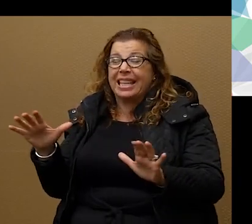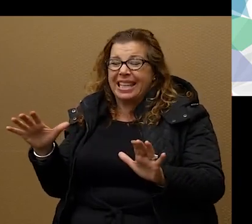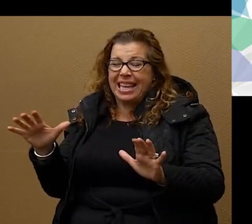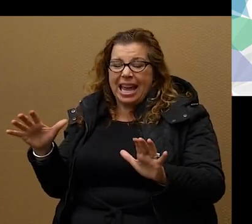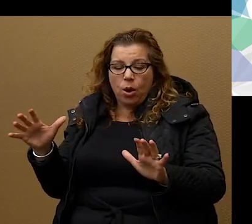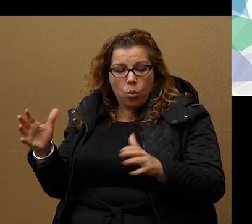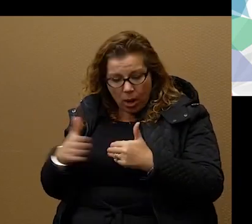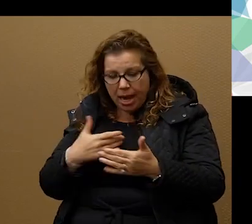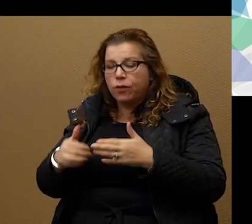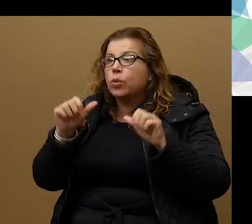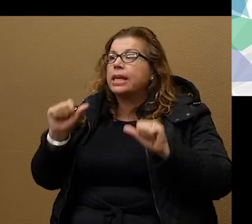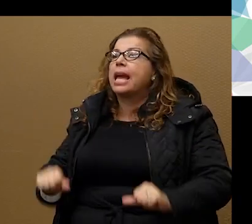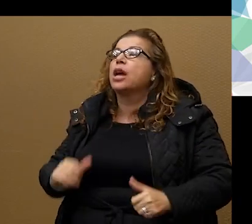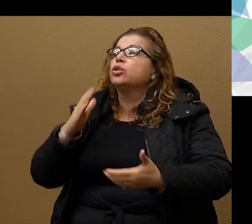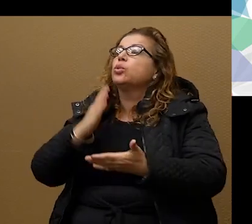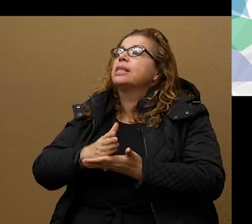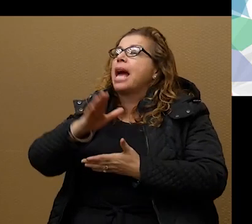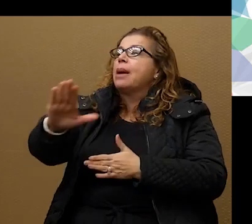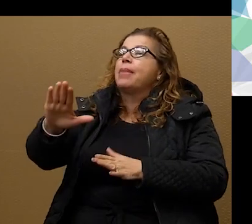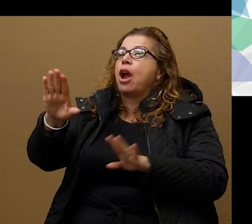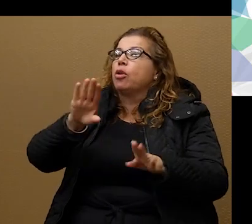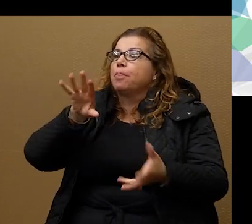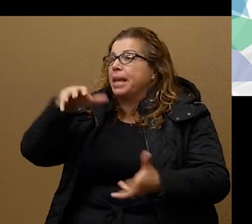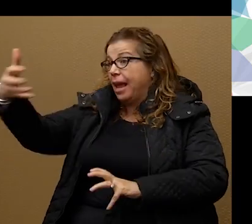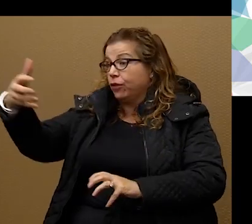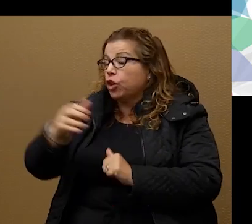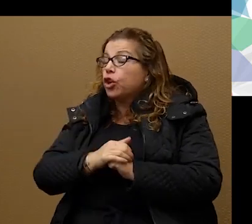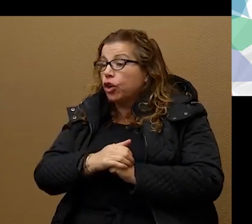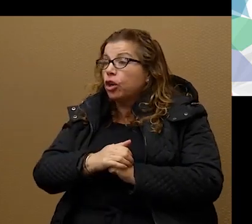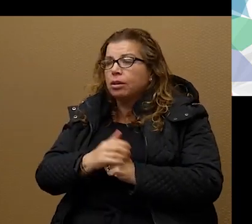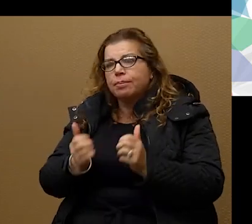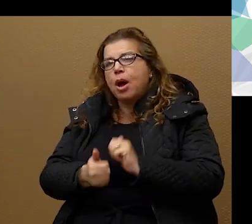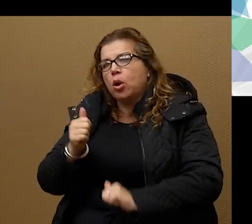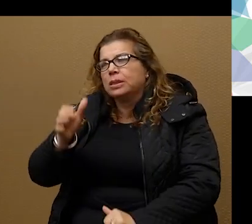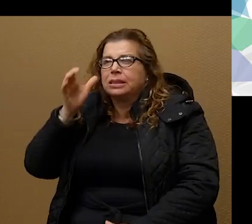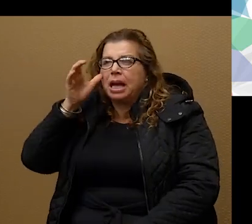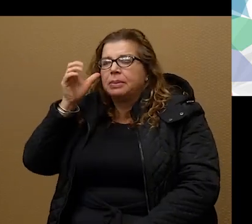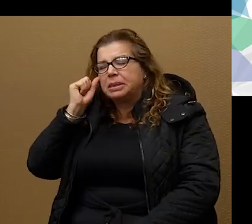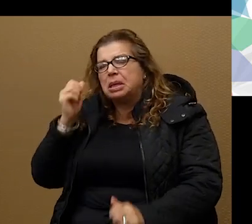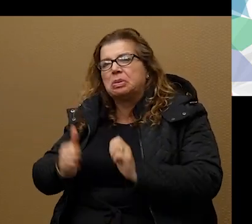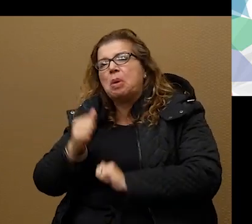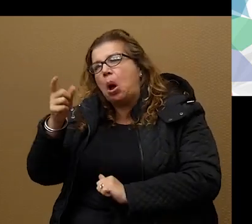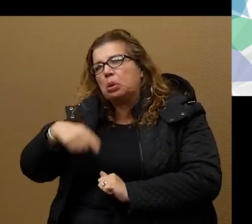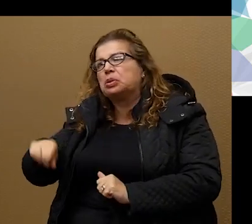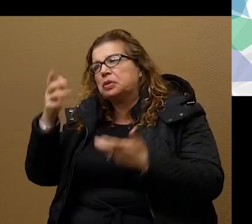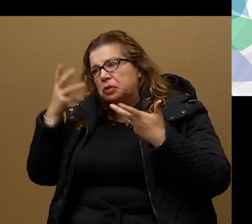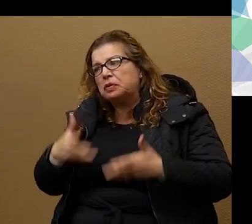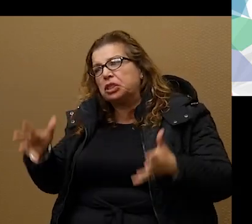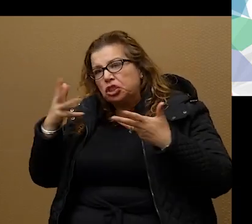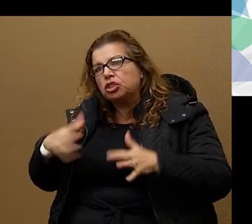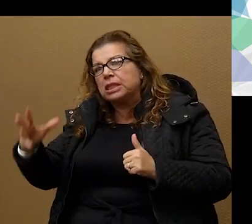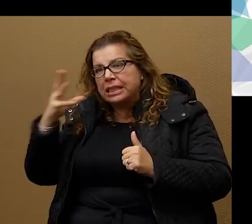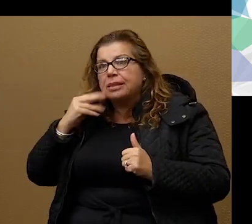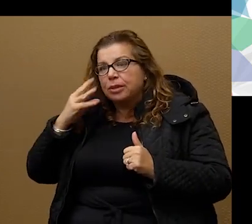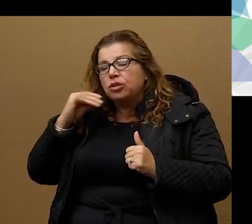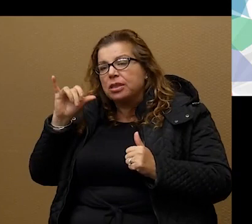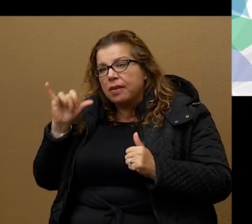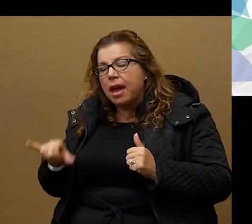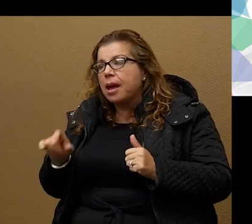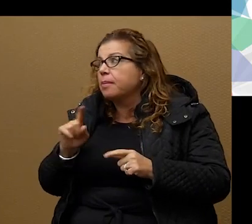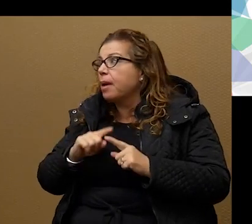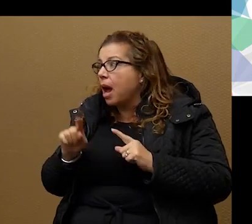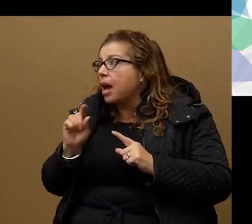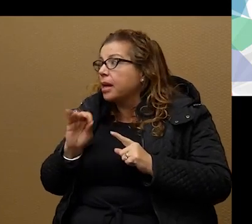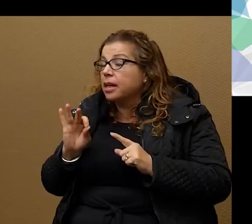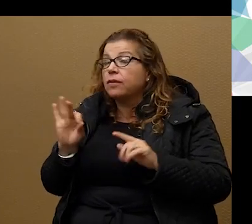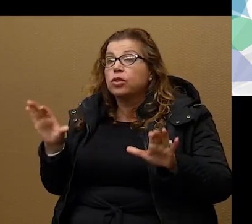that behavior. So this is pretty common sense, and most of you probably already do this, but it's just, if you